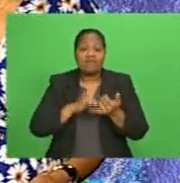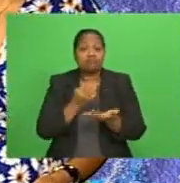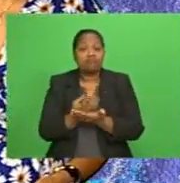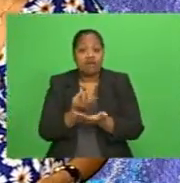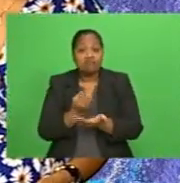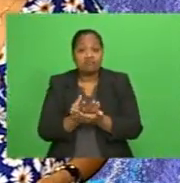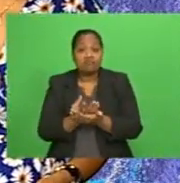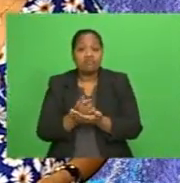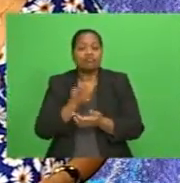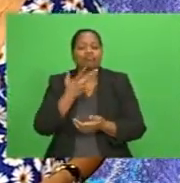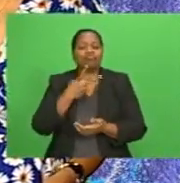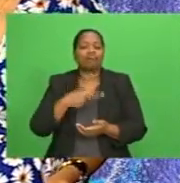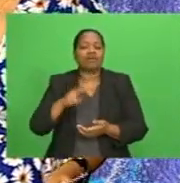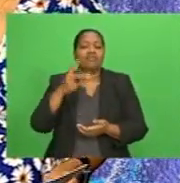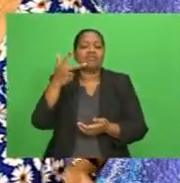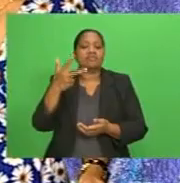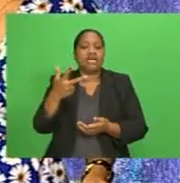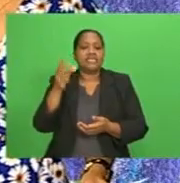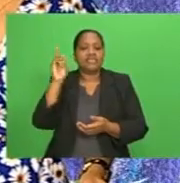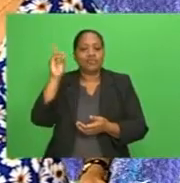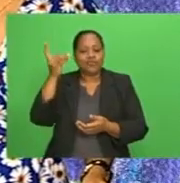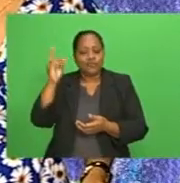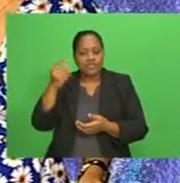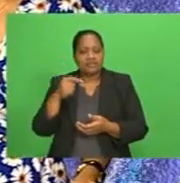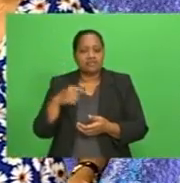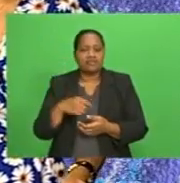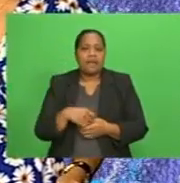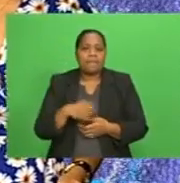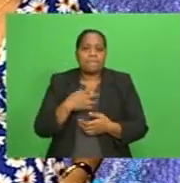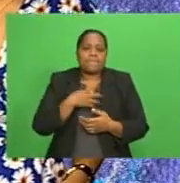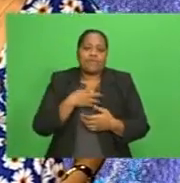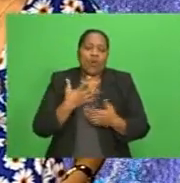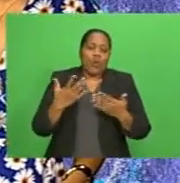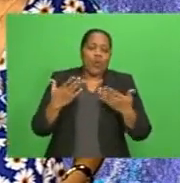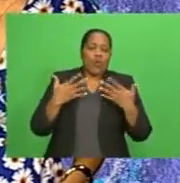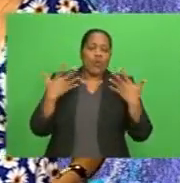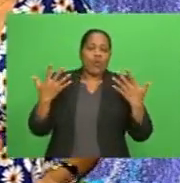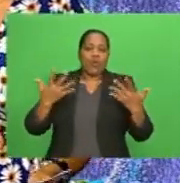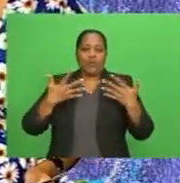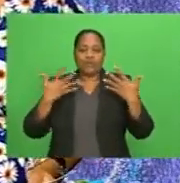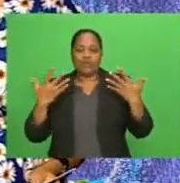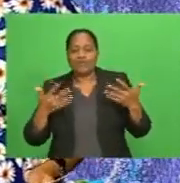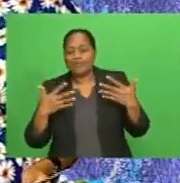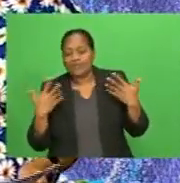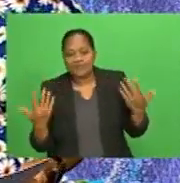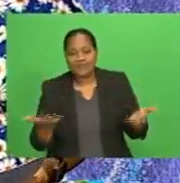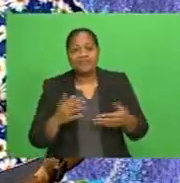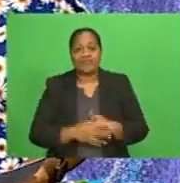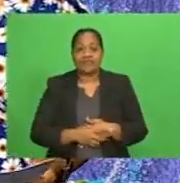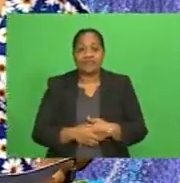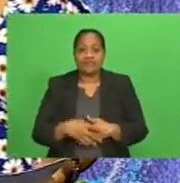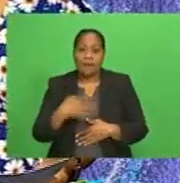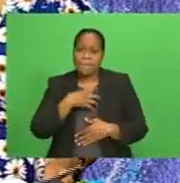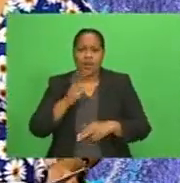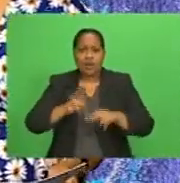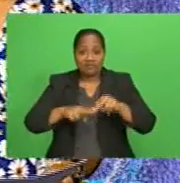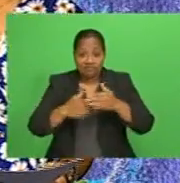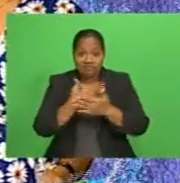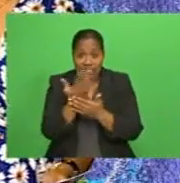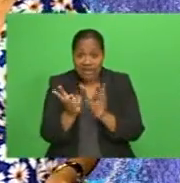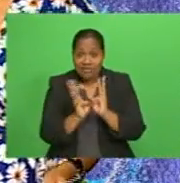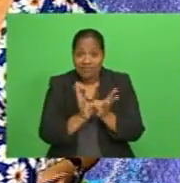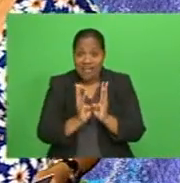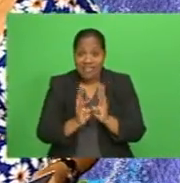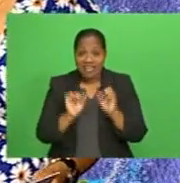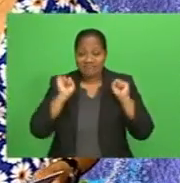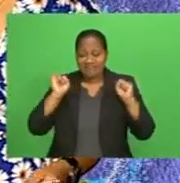to 28 degrees. There is so much coolness this place has to offer. And looking further on to Friday, the yay